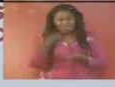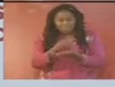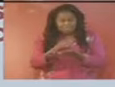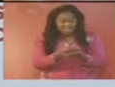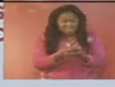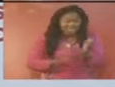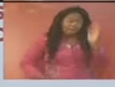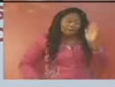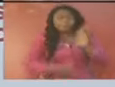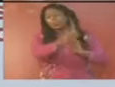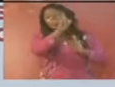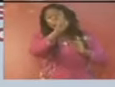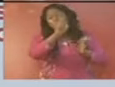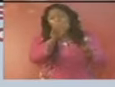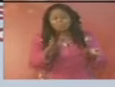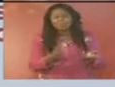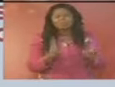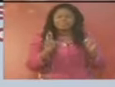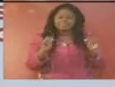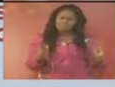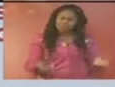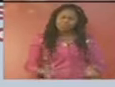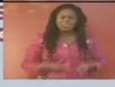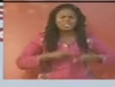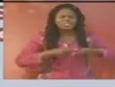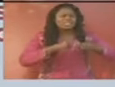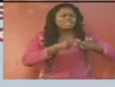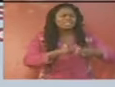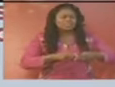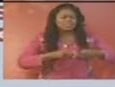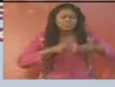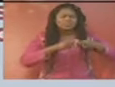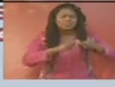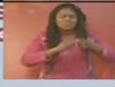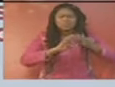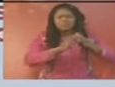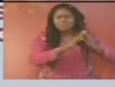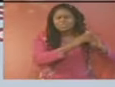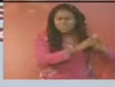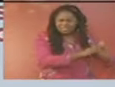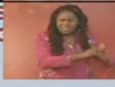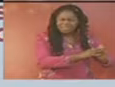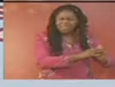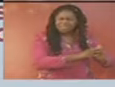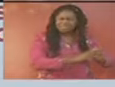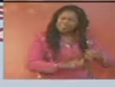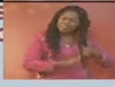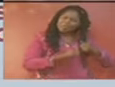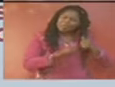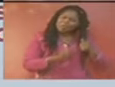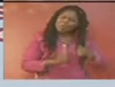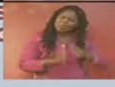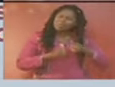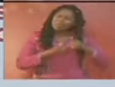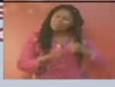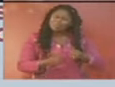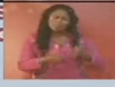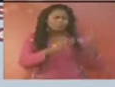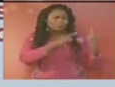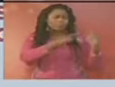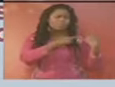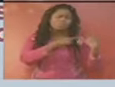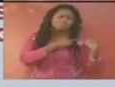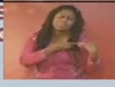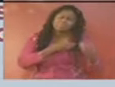community responded brilliantly to our calls. And that is how you could celebrate a